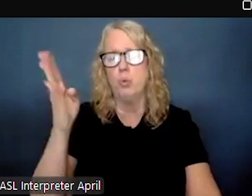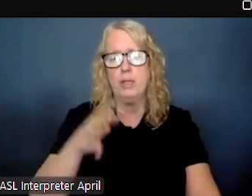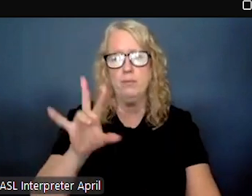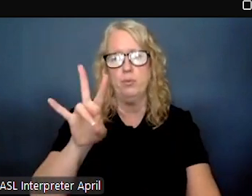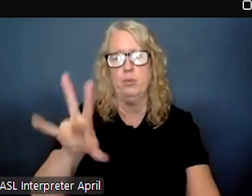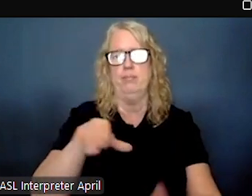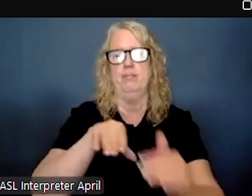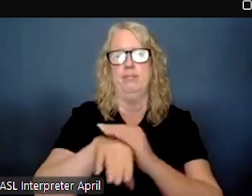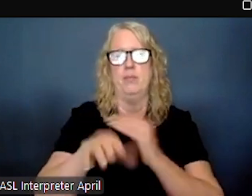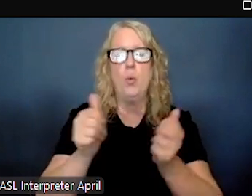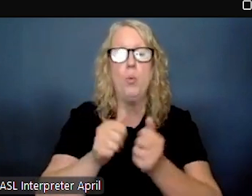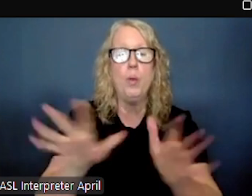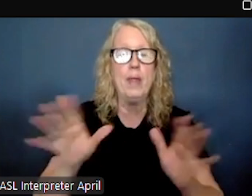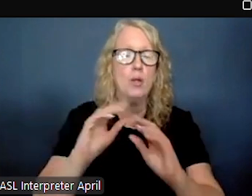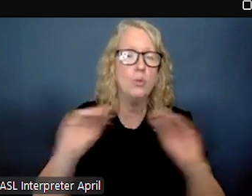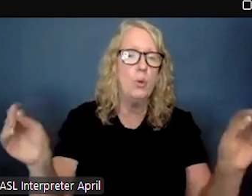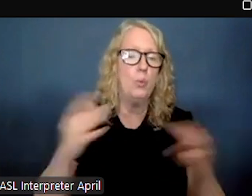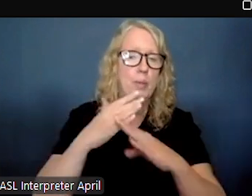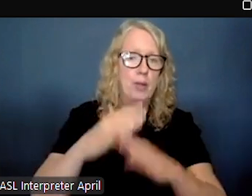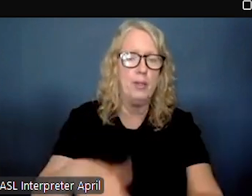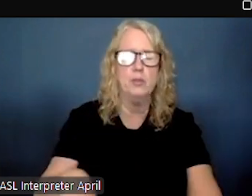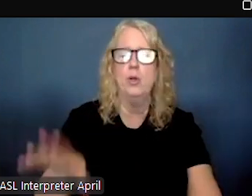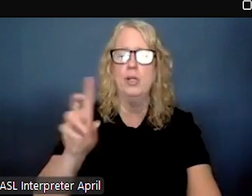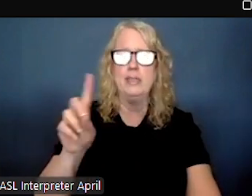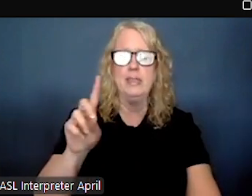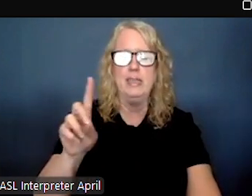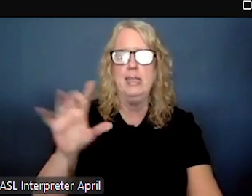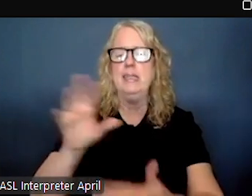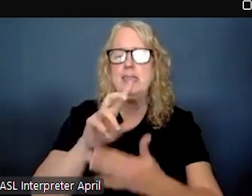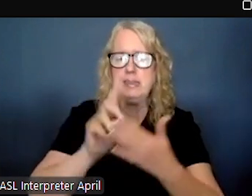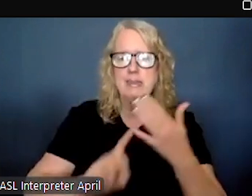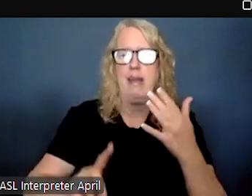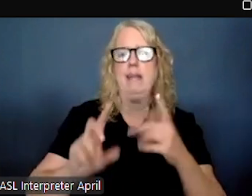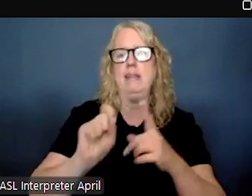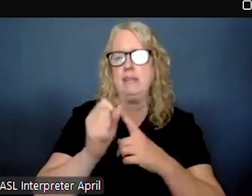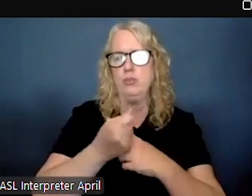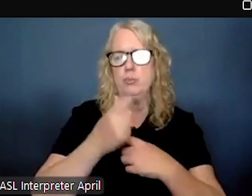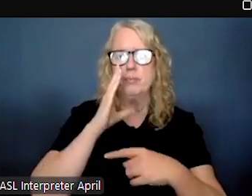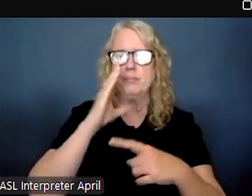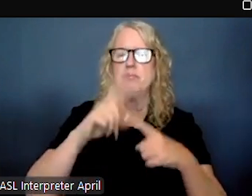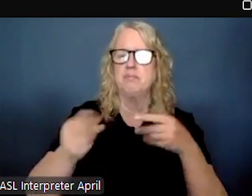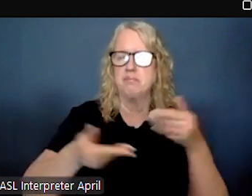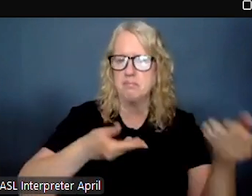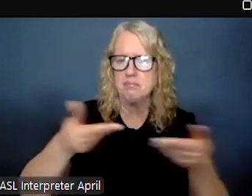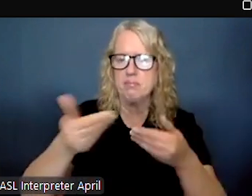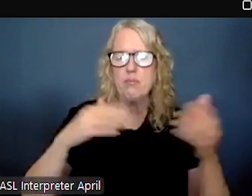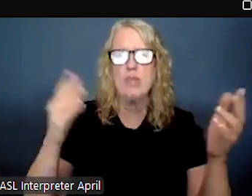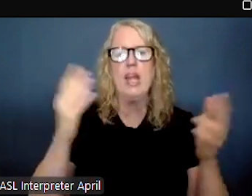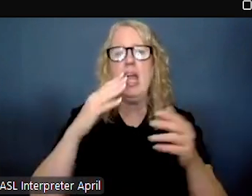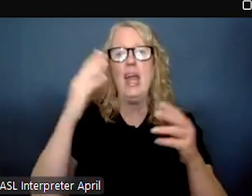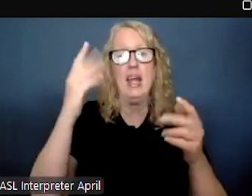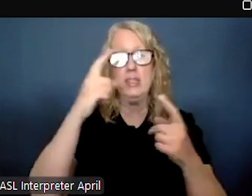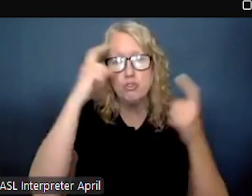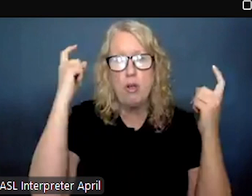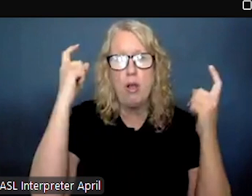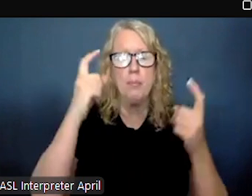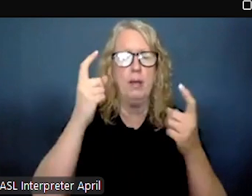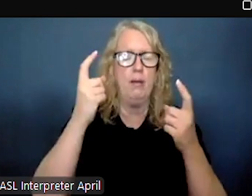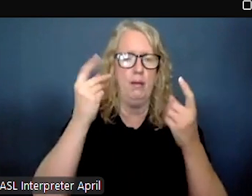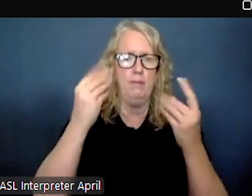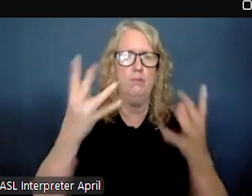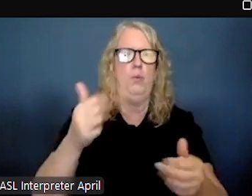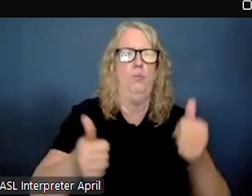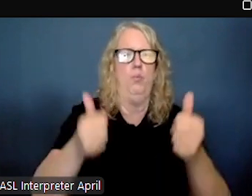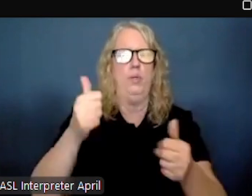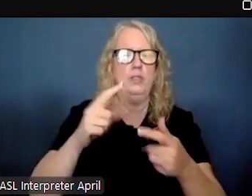24/7 access without barriers, or D, designing settings that are welcoming and trauma-informed. So again, which